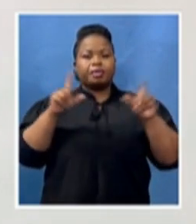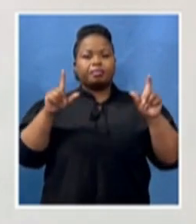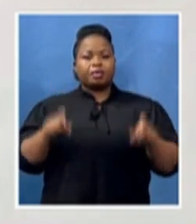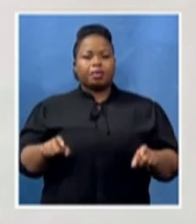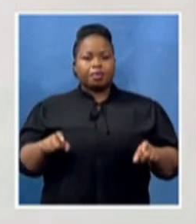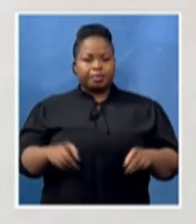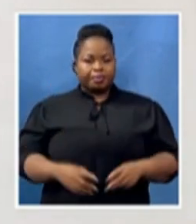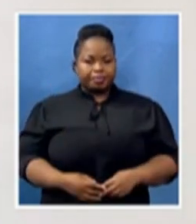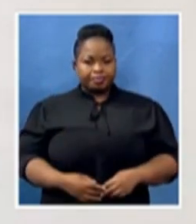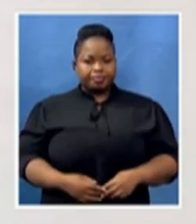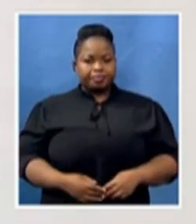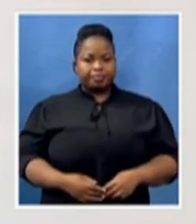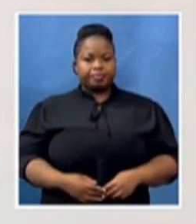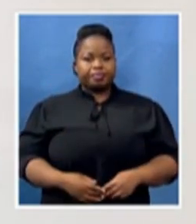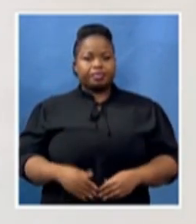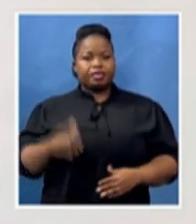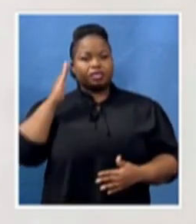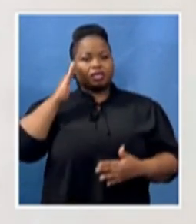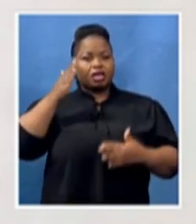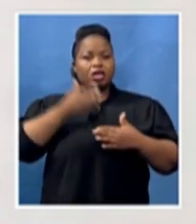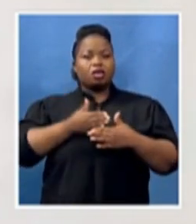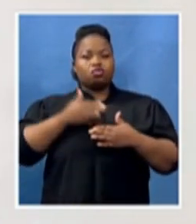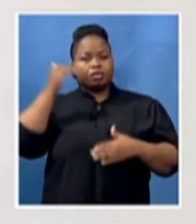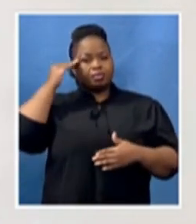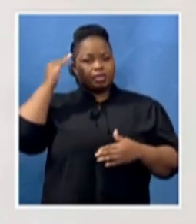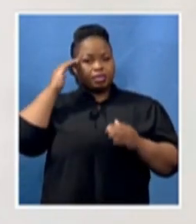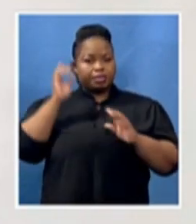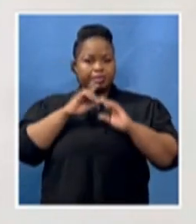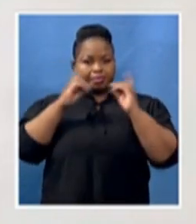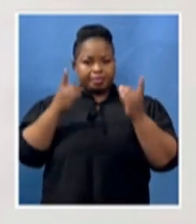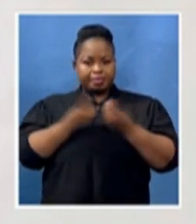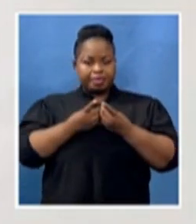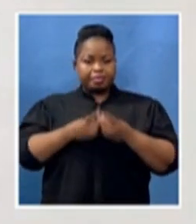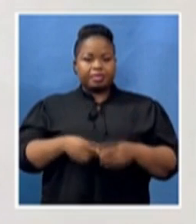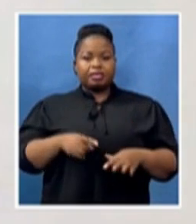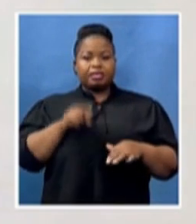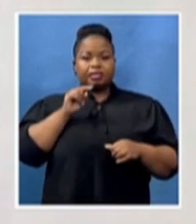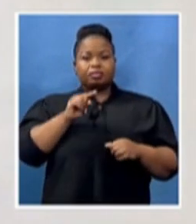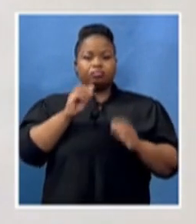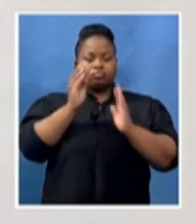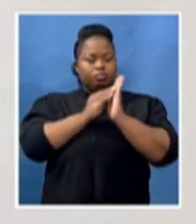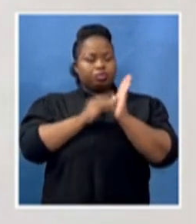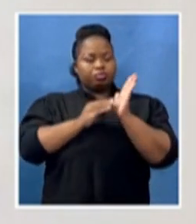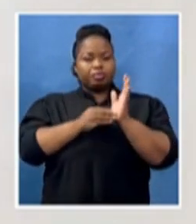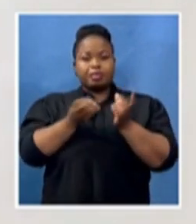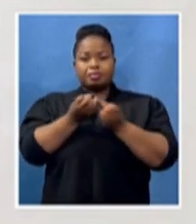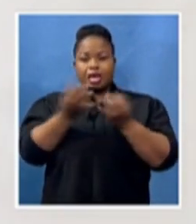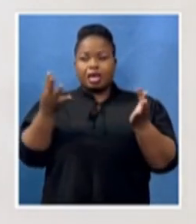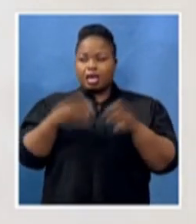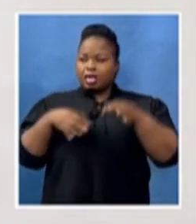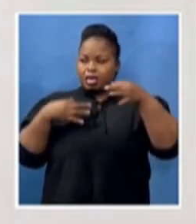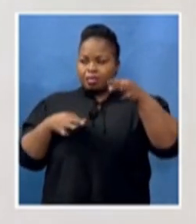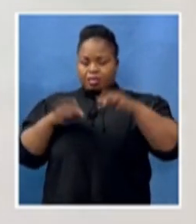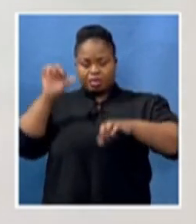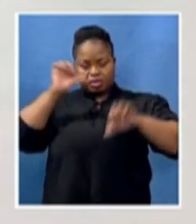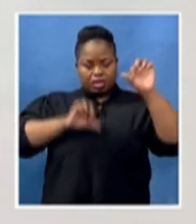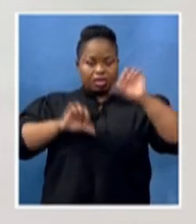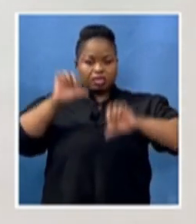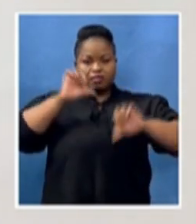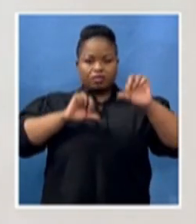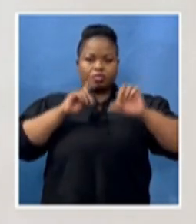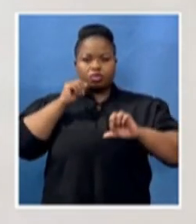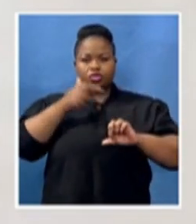Mental Department. She published various scientific papers in the areas of gender inequalities in relations